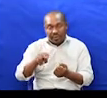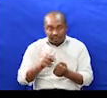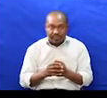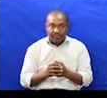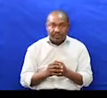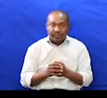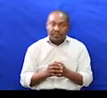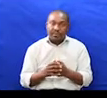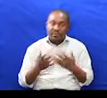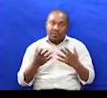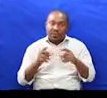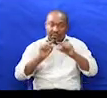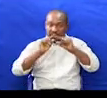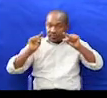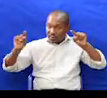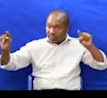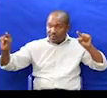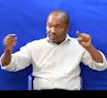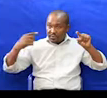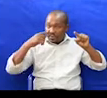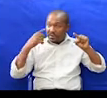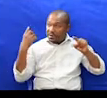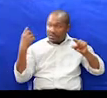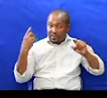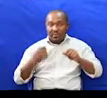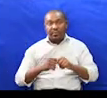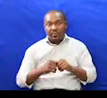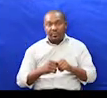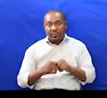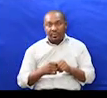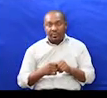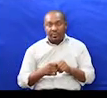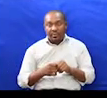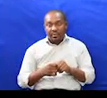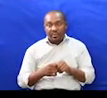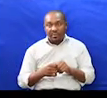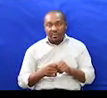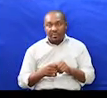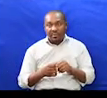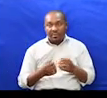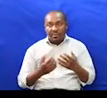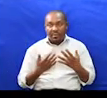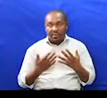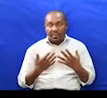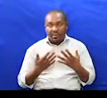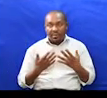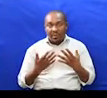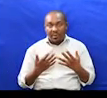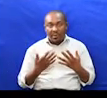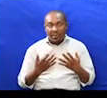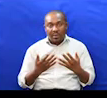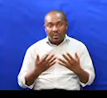from that, we see that the Dalton idea was so far some sort